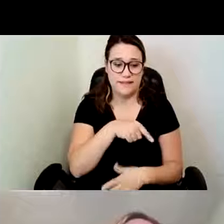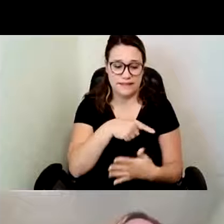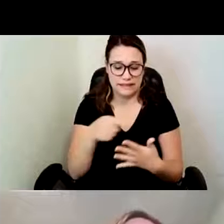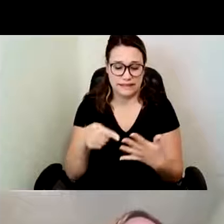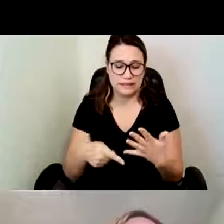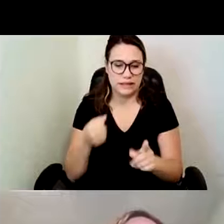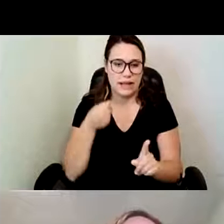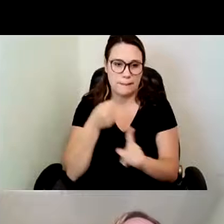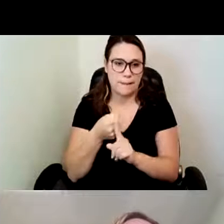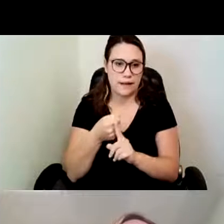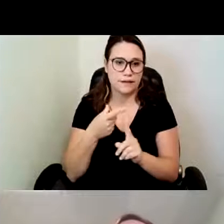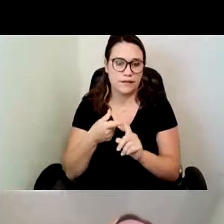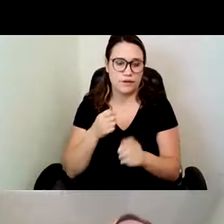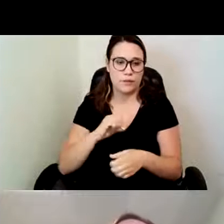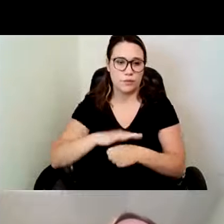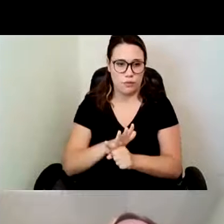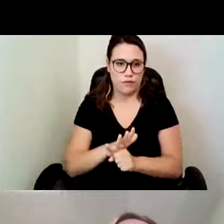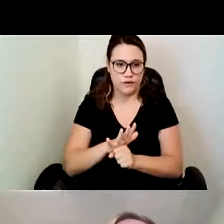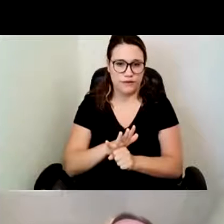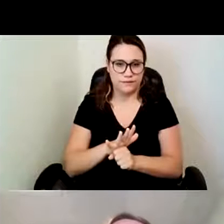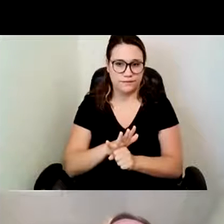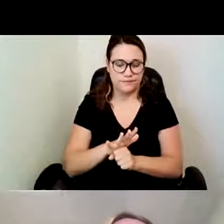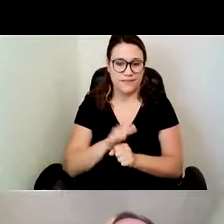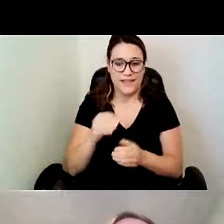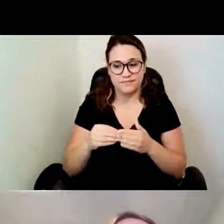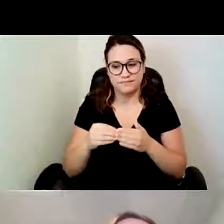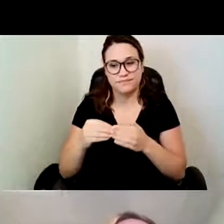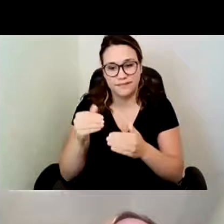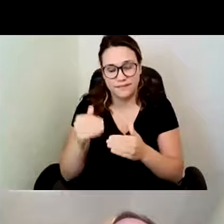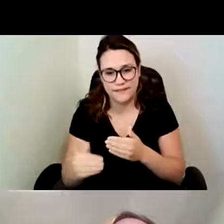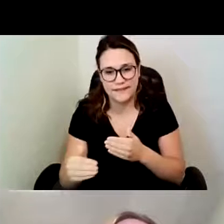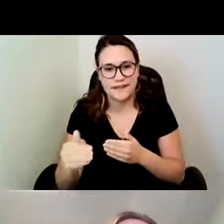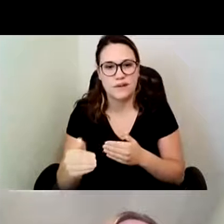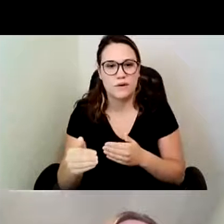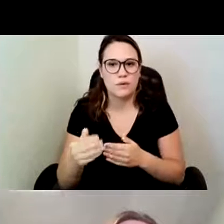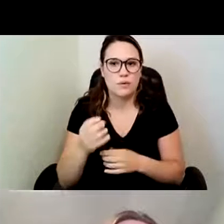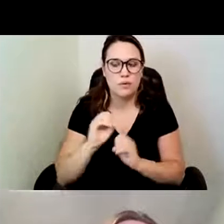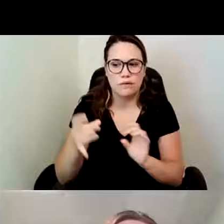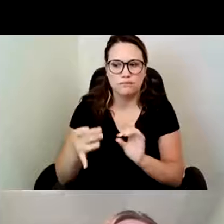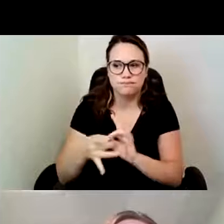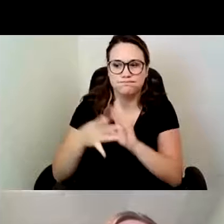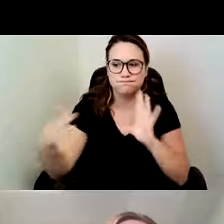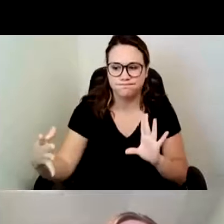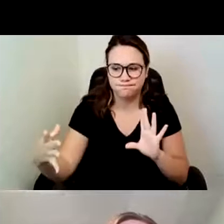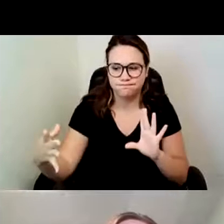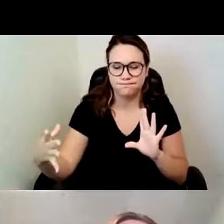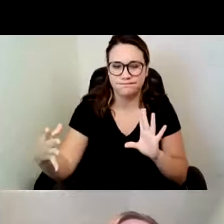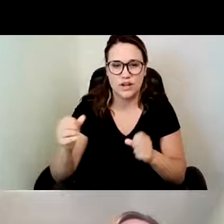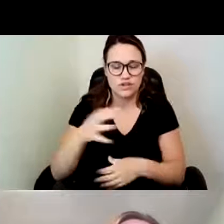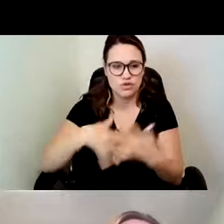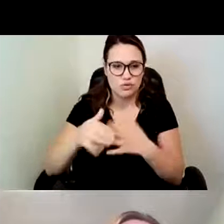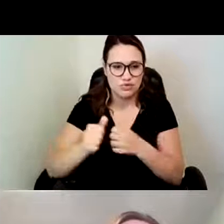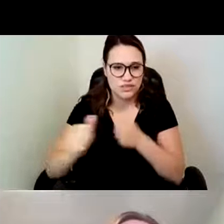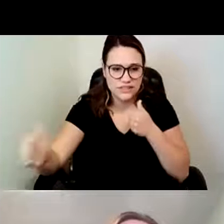COVID-19. It led to a lack of connectedness due to social distancing and forced isolation.